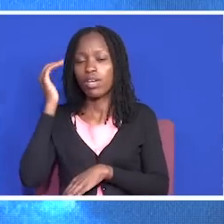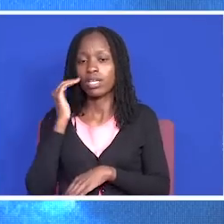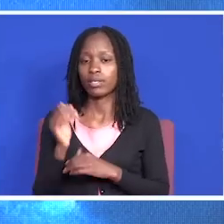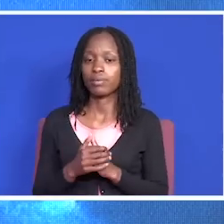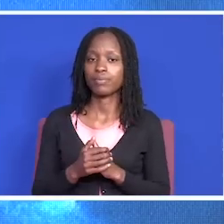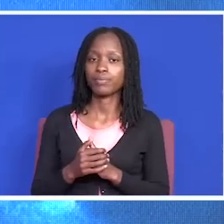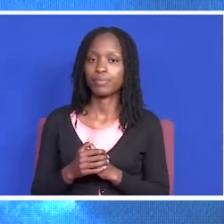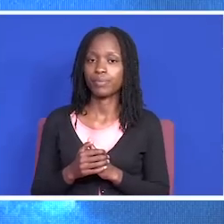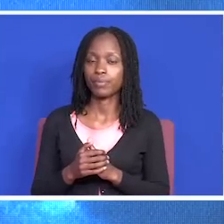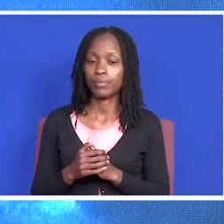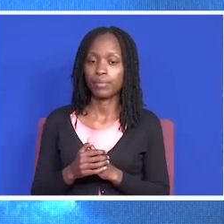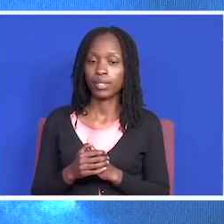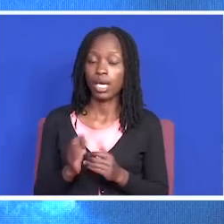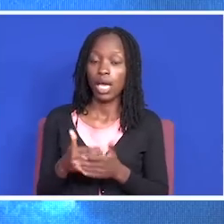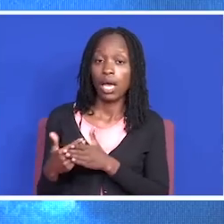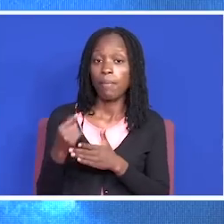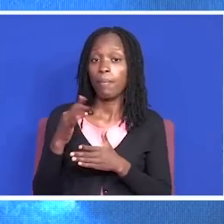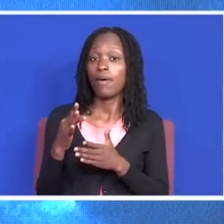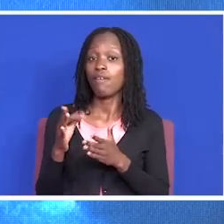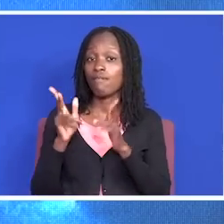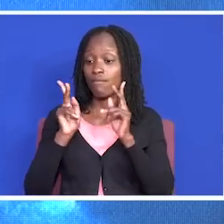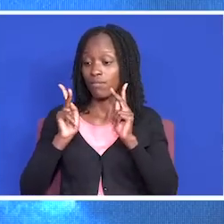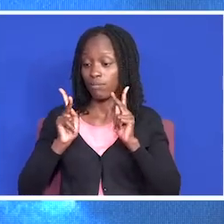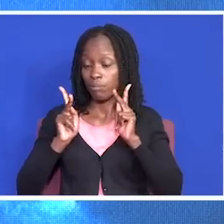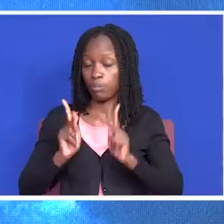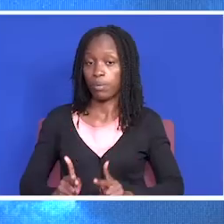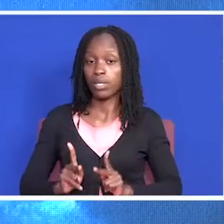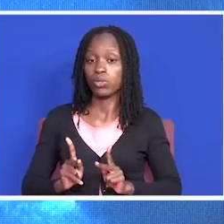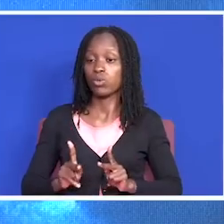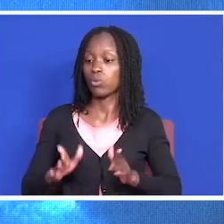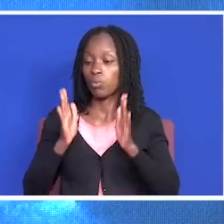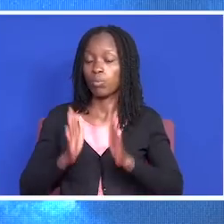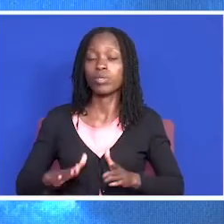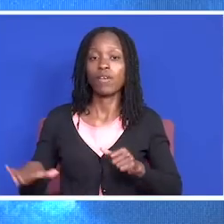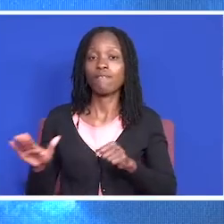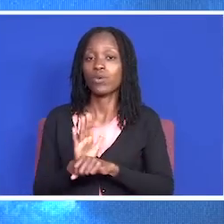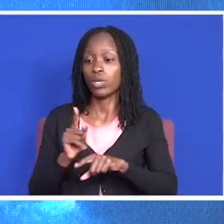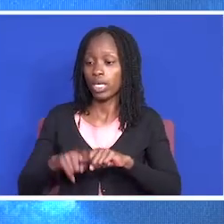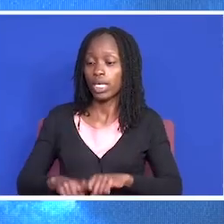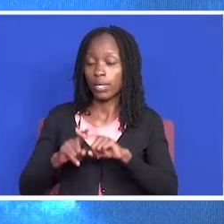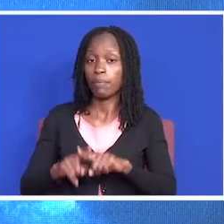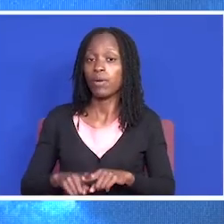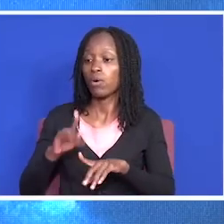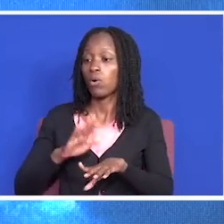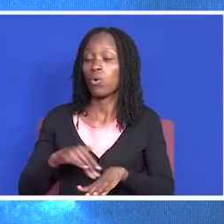cannot lift their heads? A baby of a human being is totally dependent on external help. And that's the way